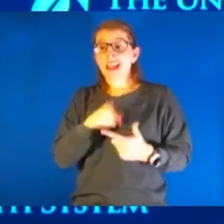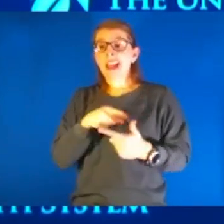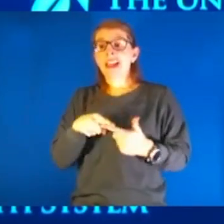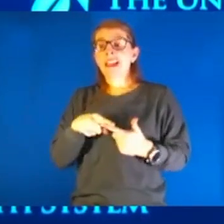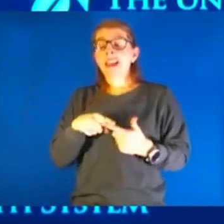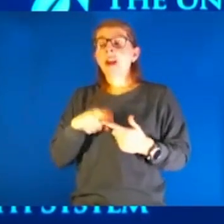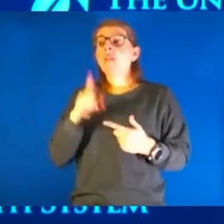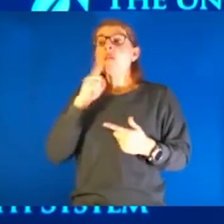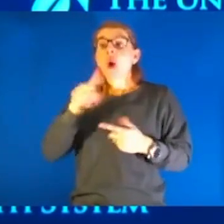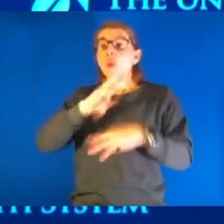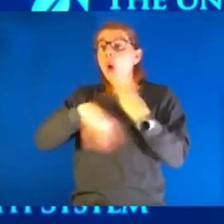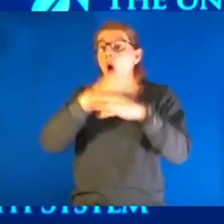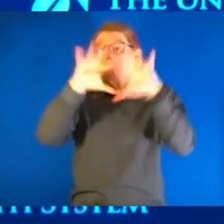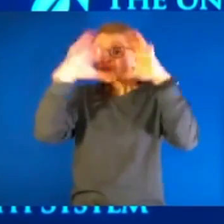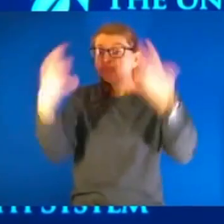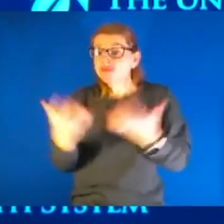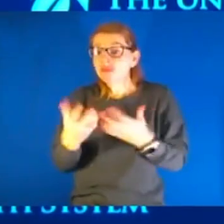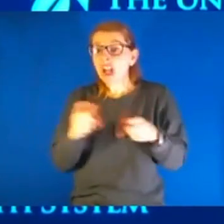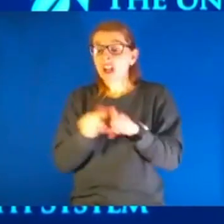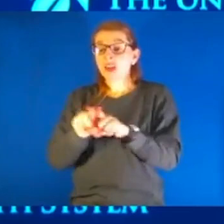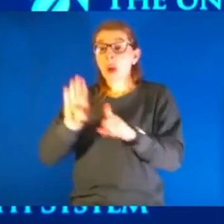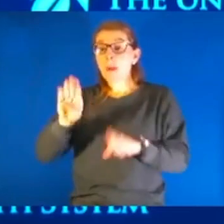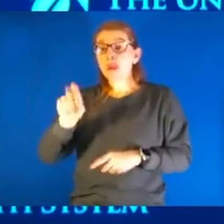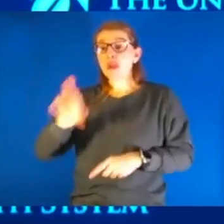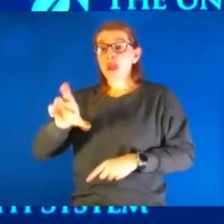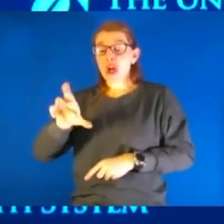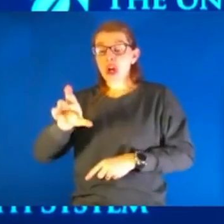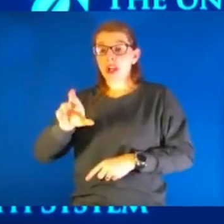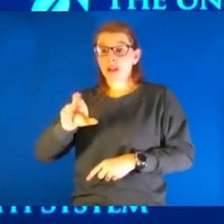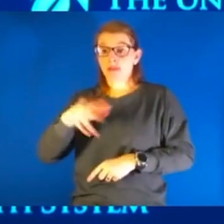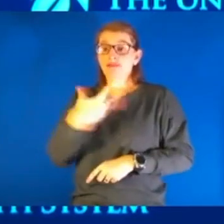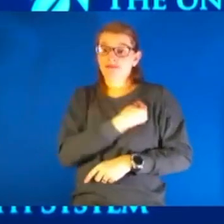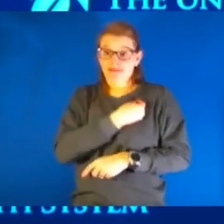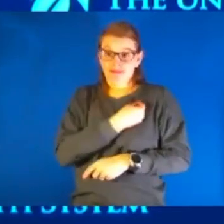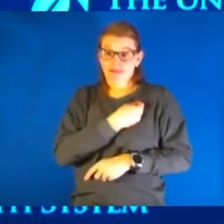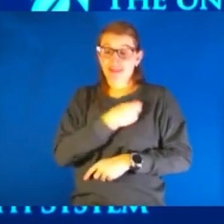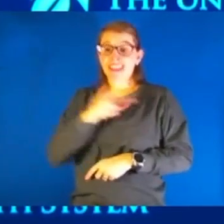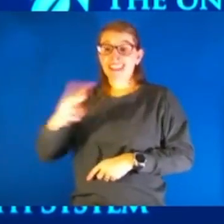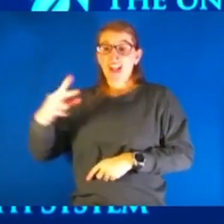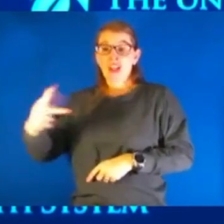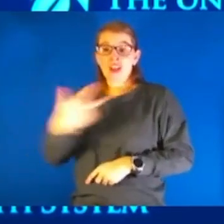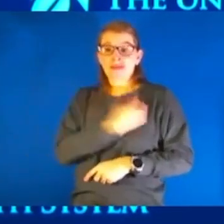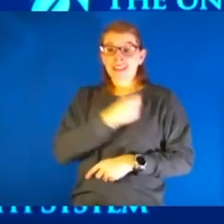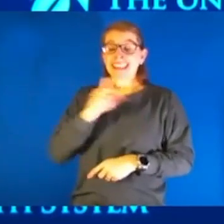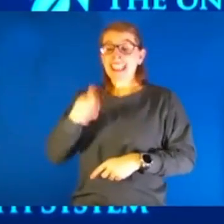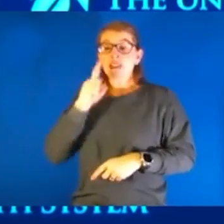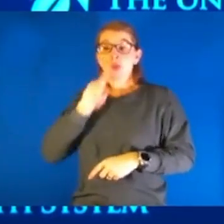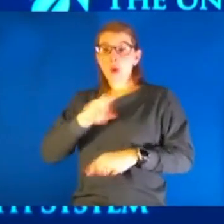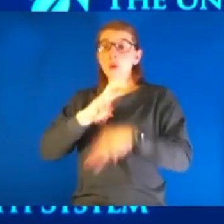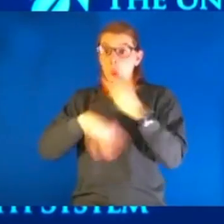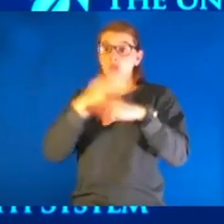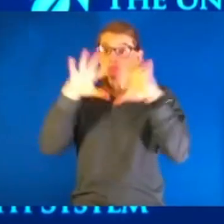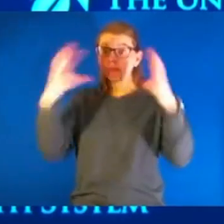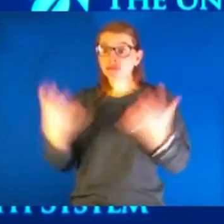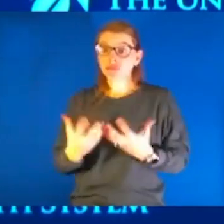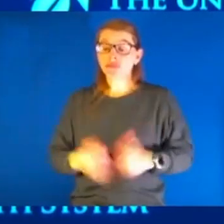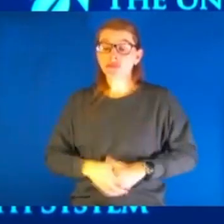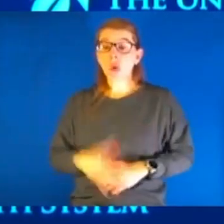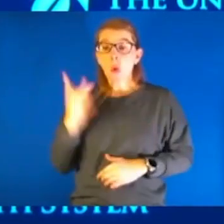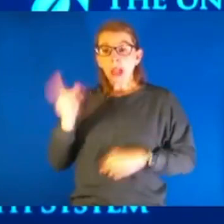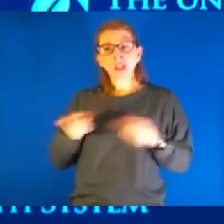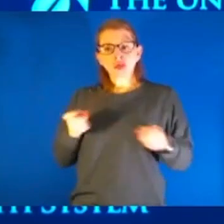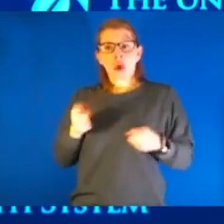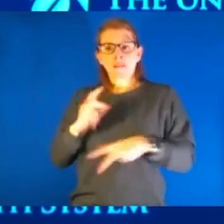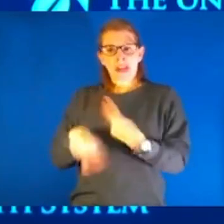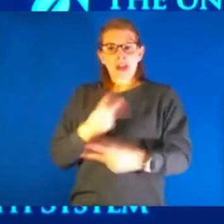and we need to get everybody across the entire world boosted to help protect against more of the rise of more variants that we can't control. And I think